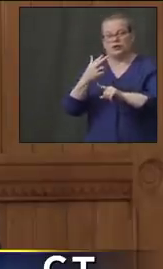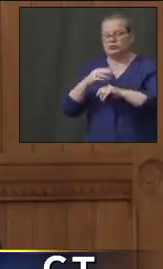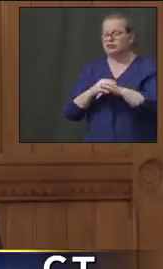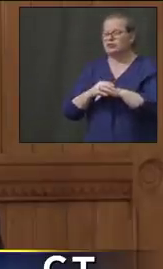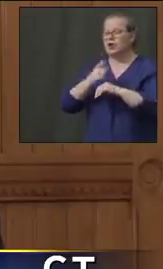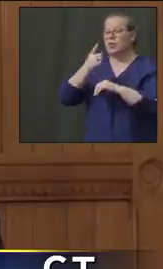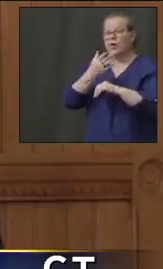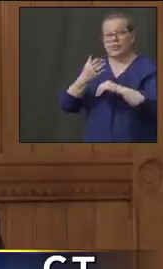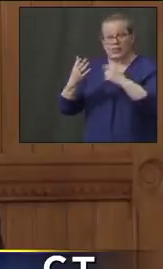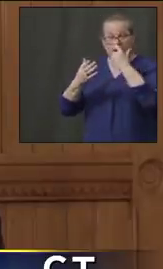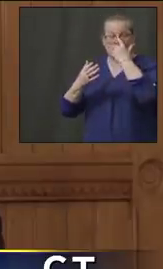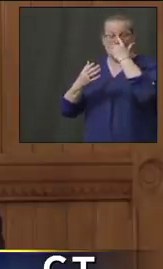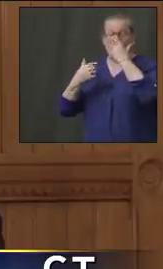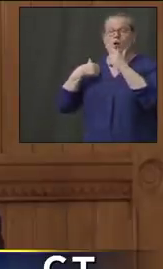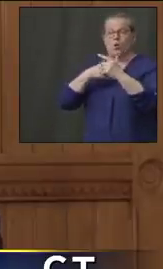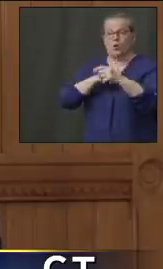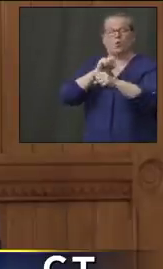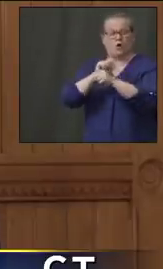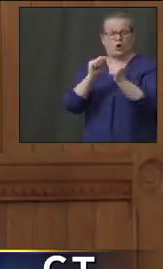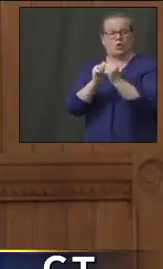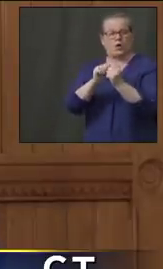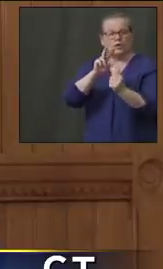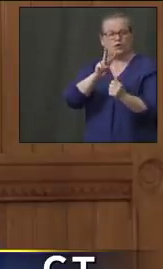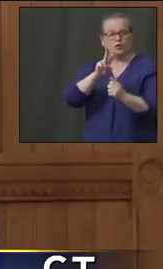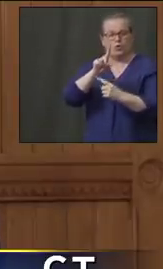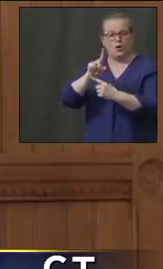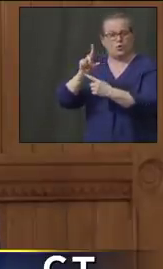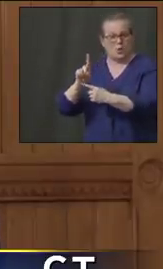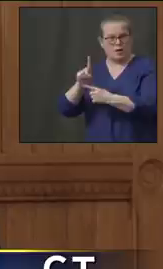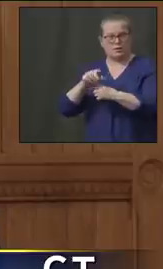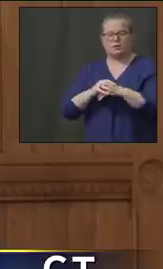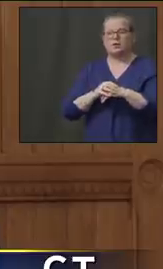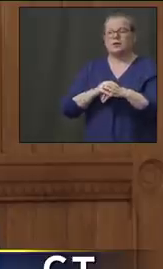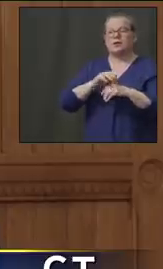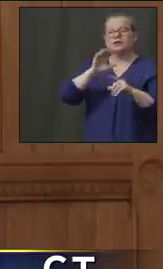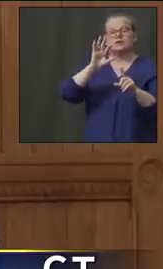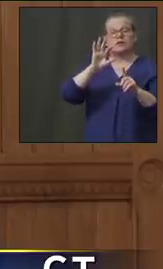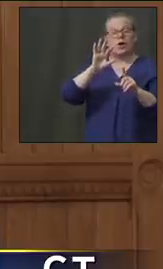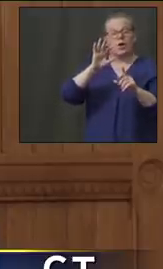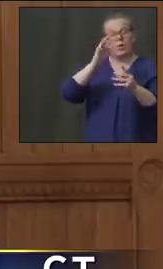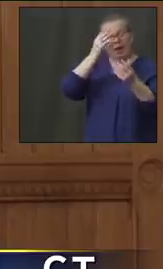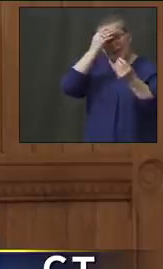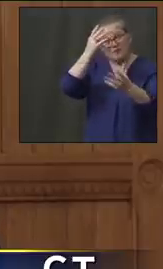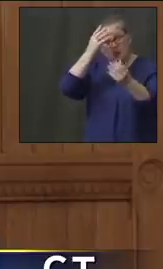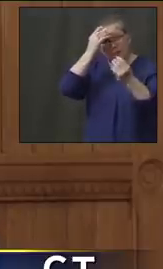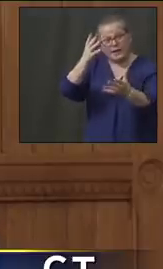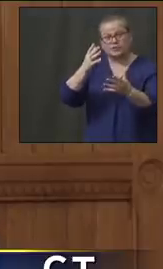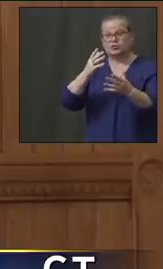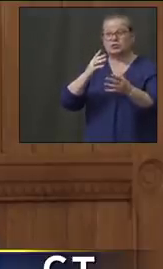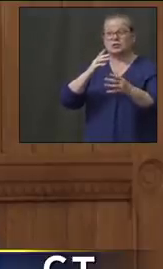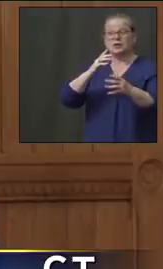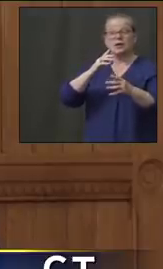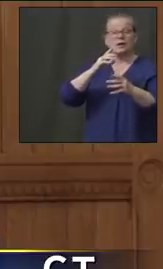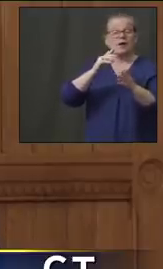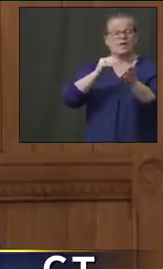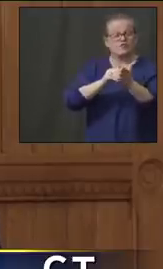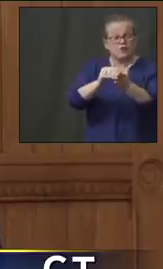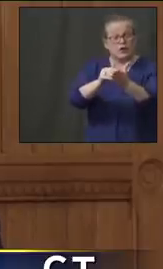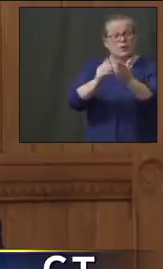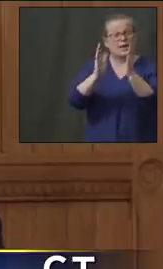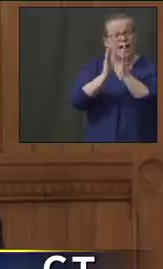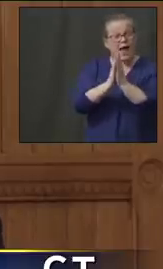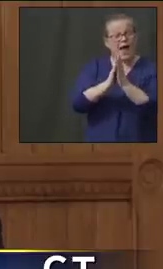partner closely with 211. So all of the FAQs, all of the information is updated regularly with our